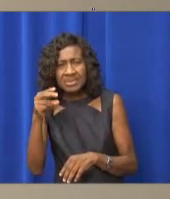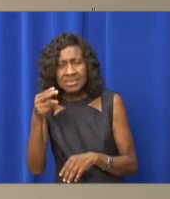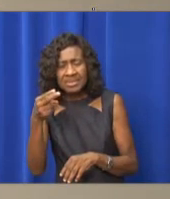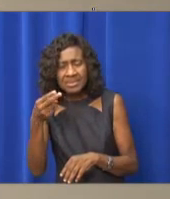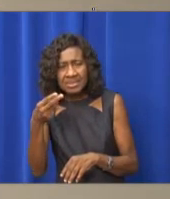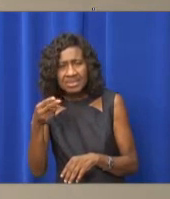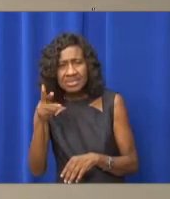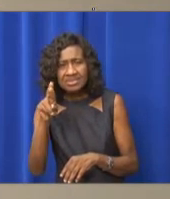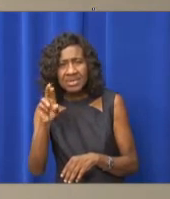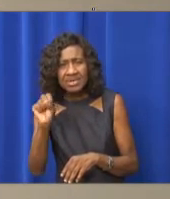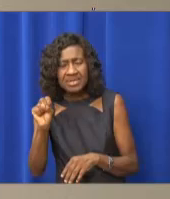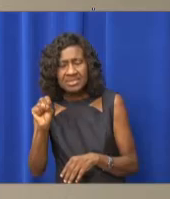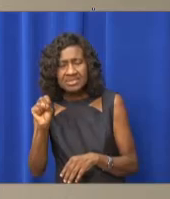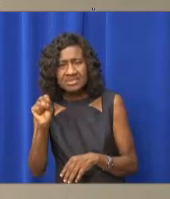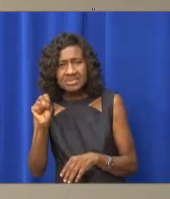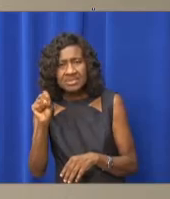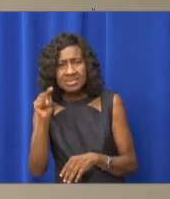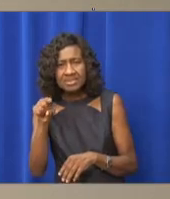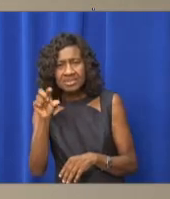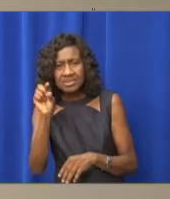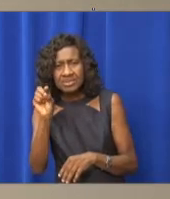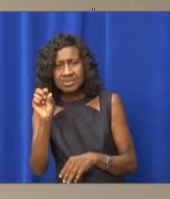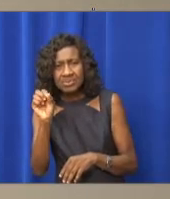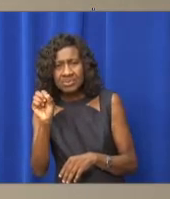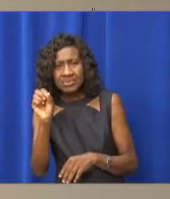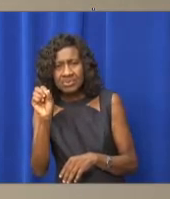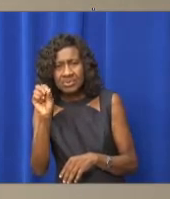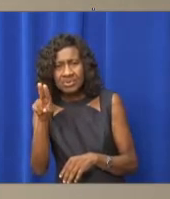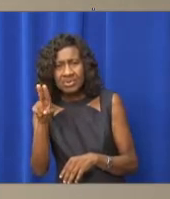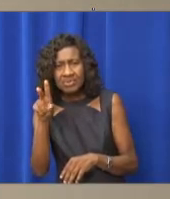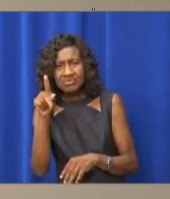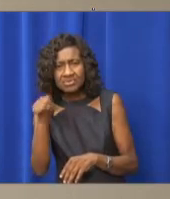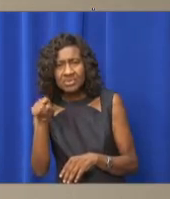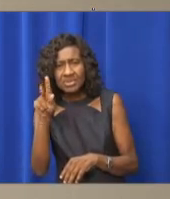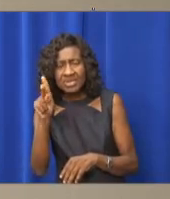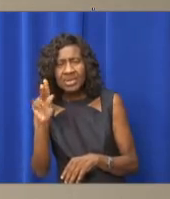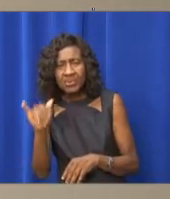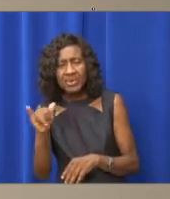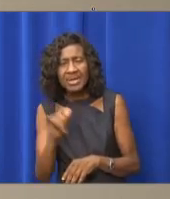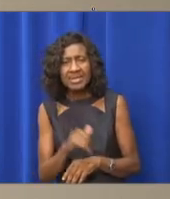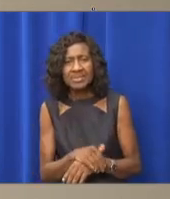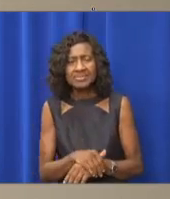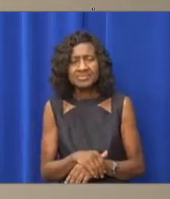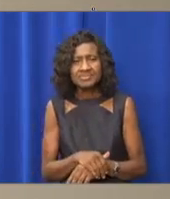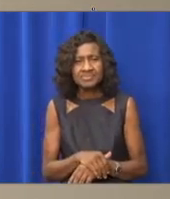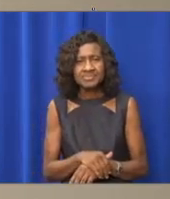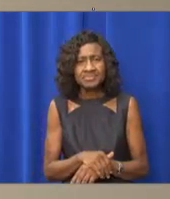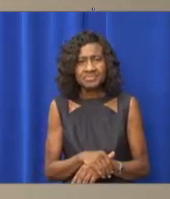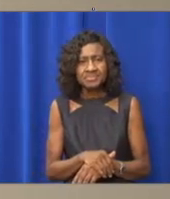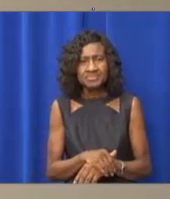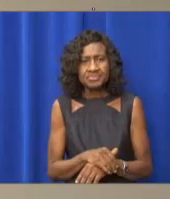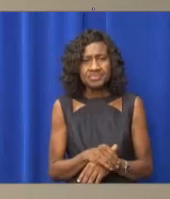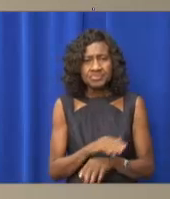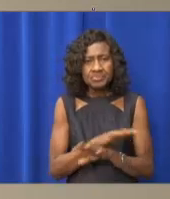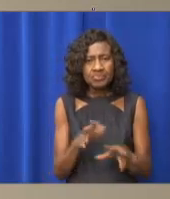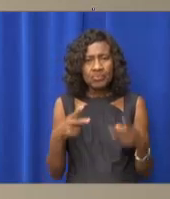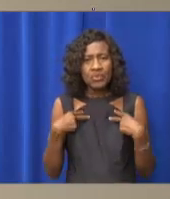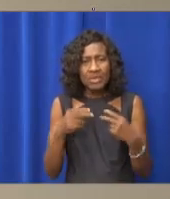www.dhrs.gov.ky. I have roughly some idea, but I don't want to second guess I don't have it in front